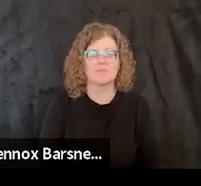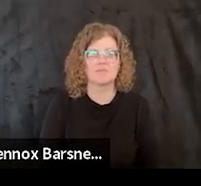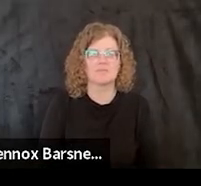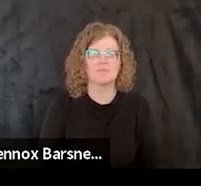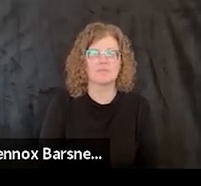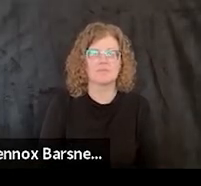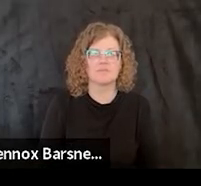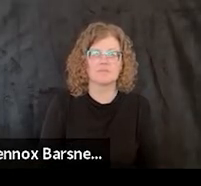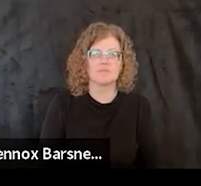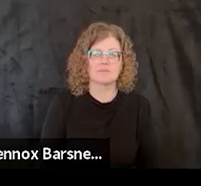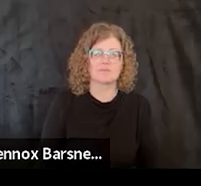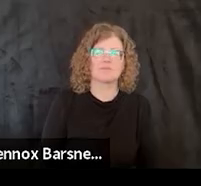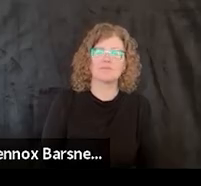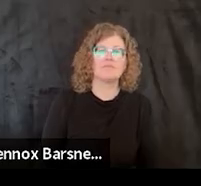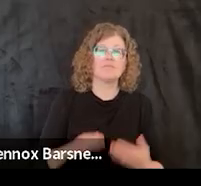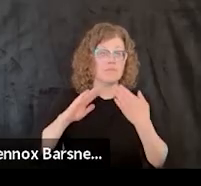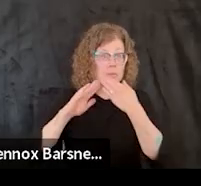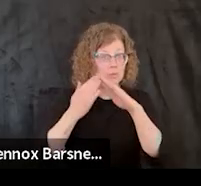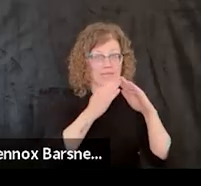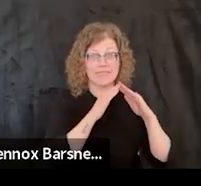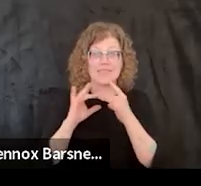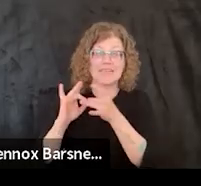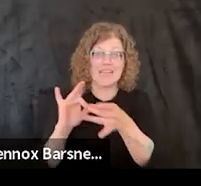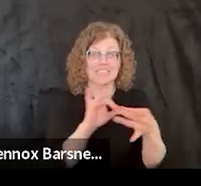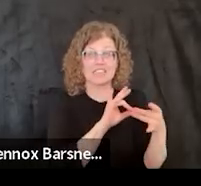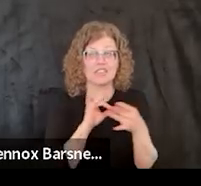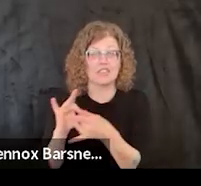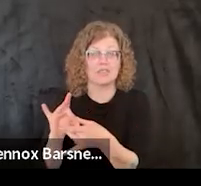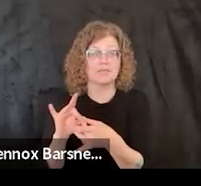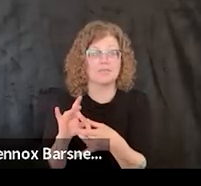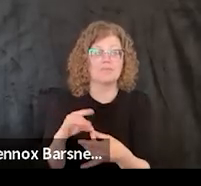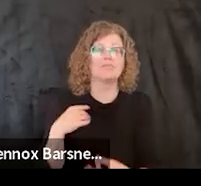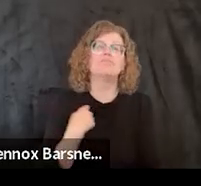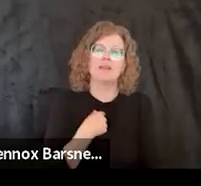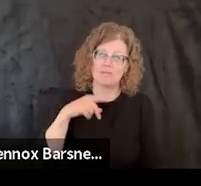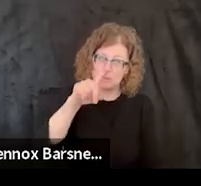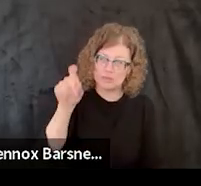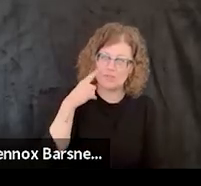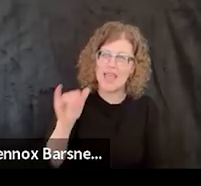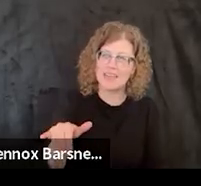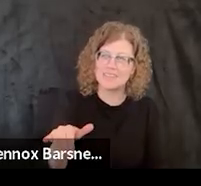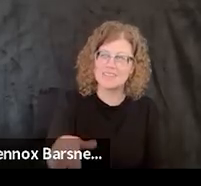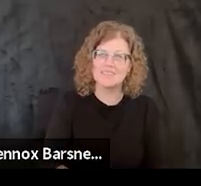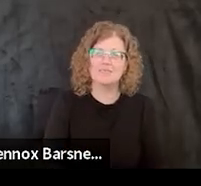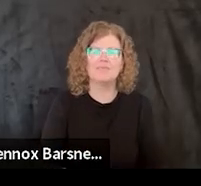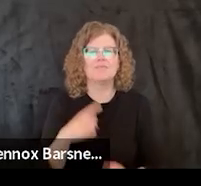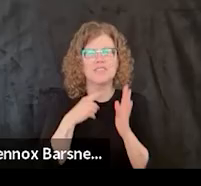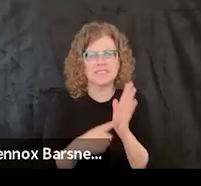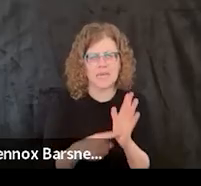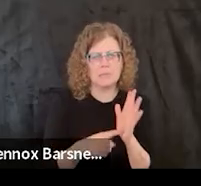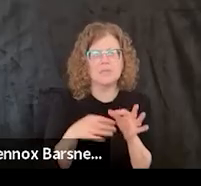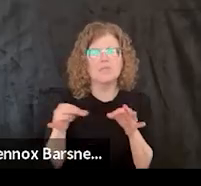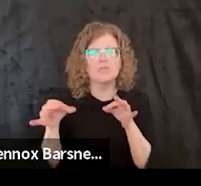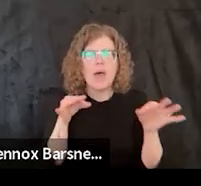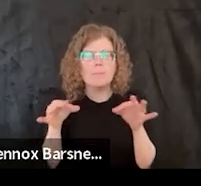Community connection. The specific questions you'll be speaking to in this application are: describe the people or communities that